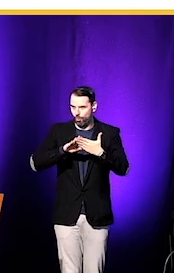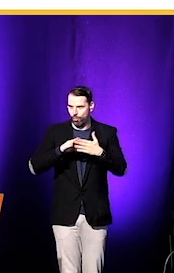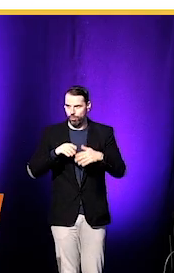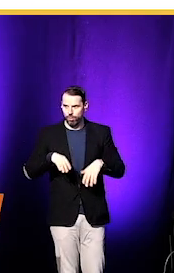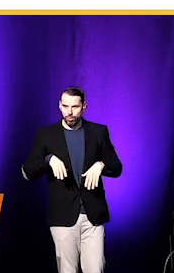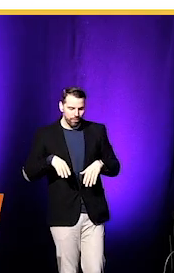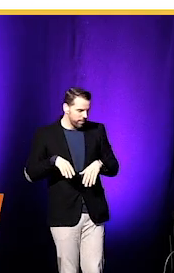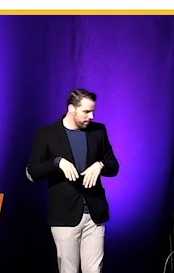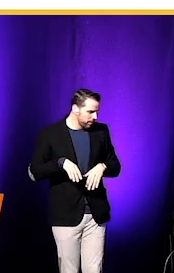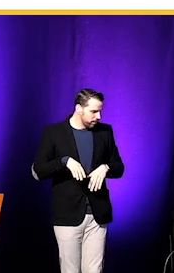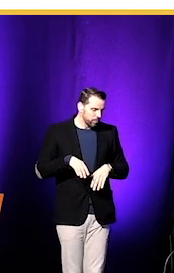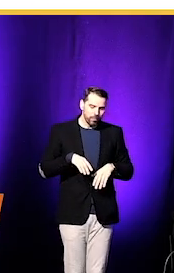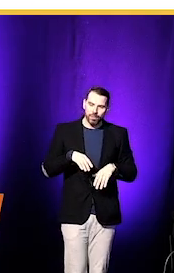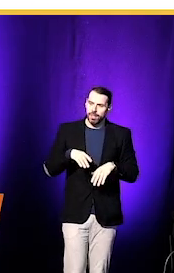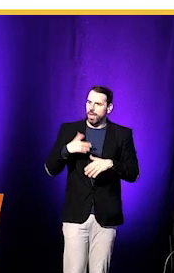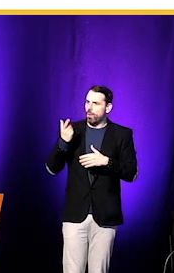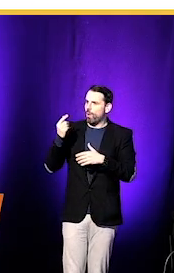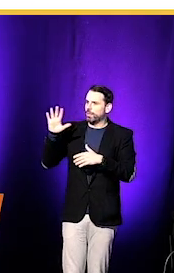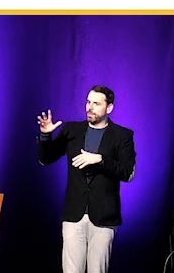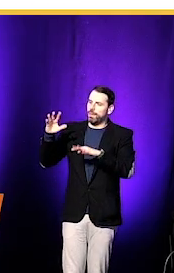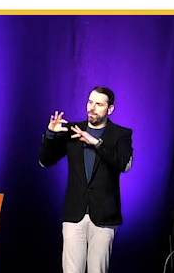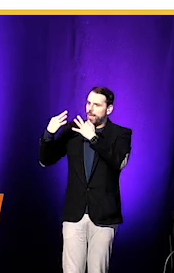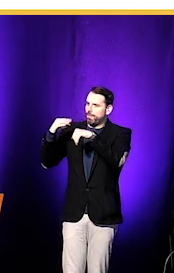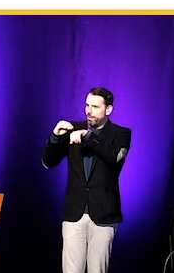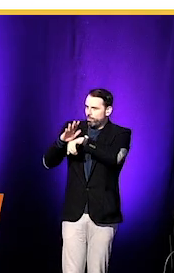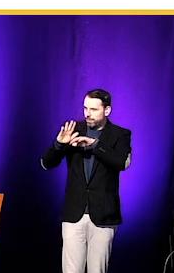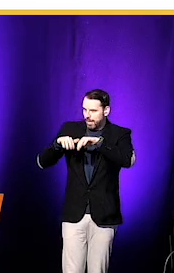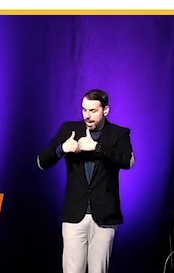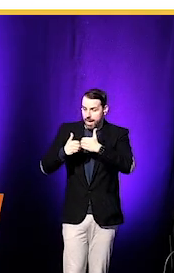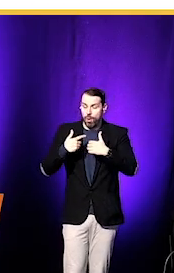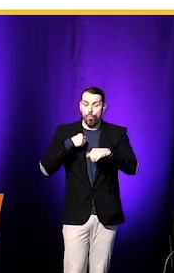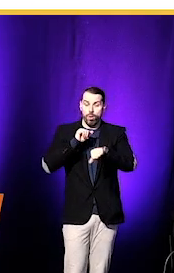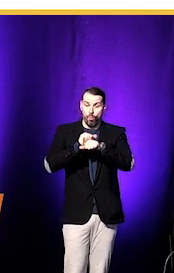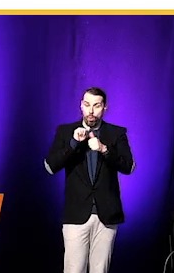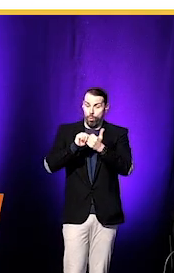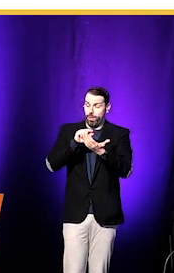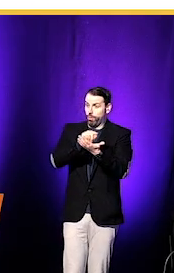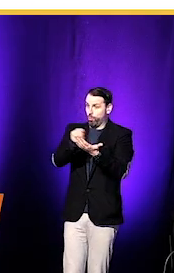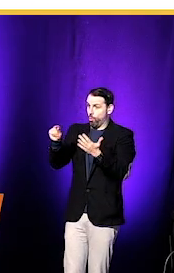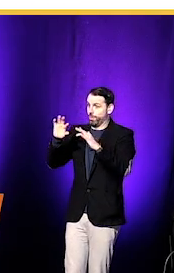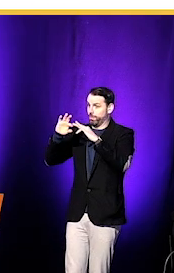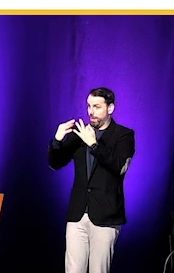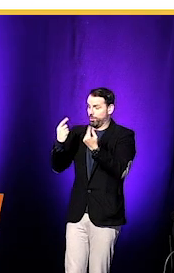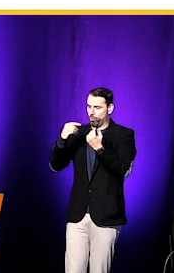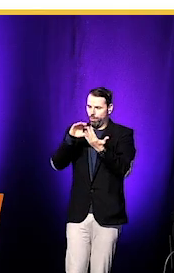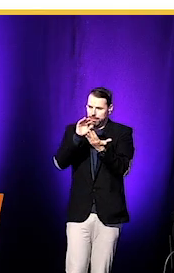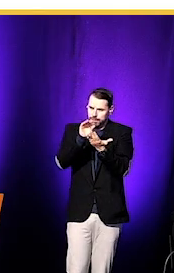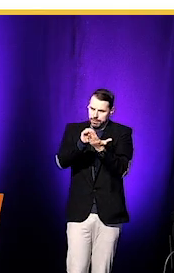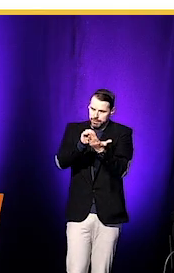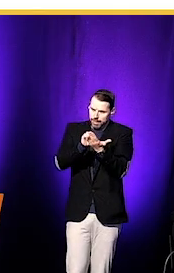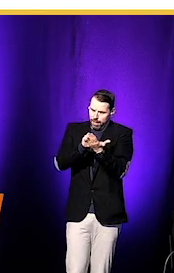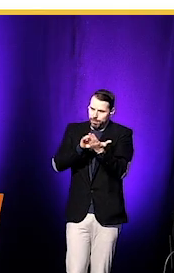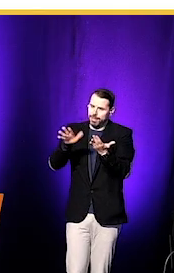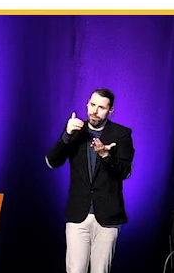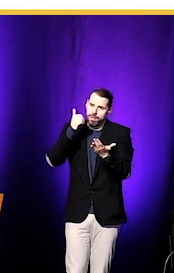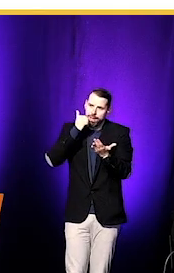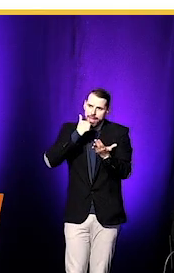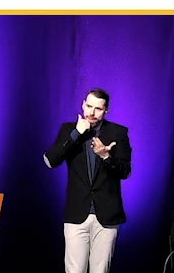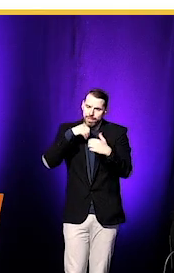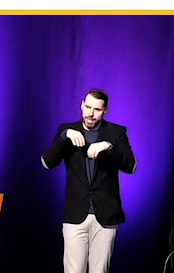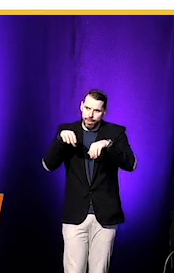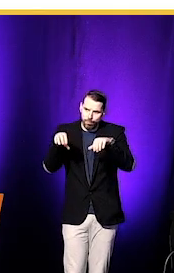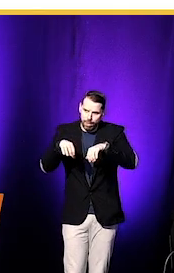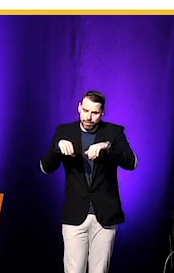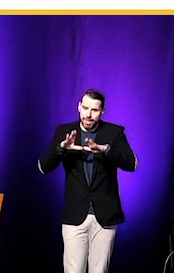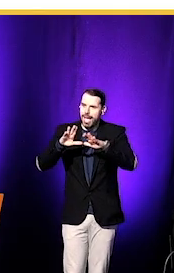families. As part of this SCBE, we work with these families to jointly document families' everyday practices and their use of